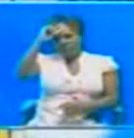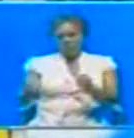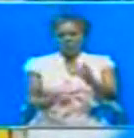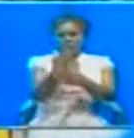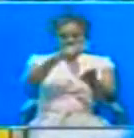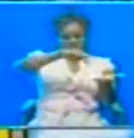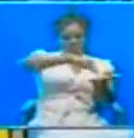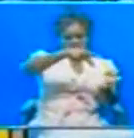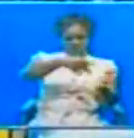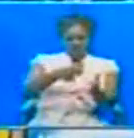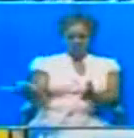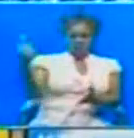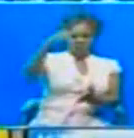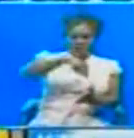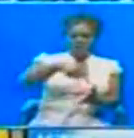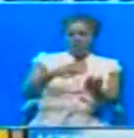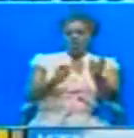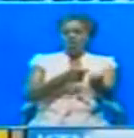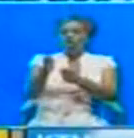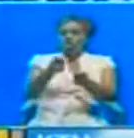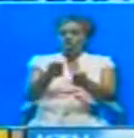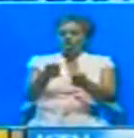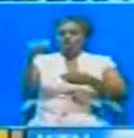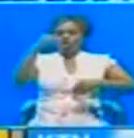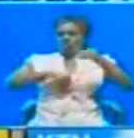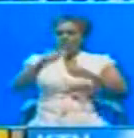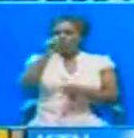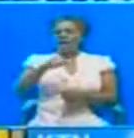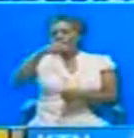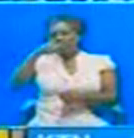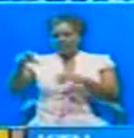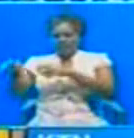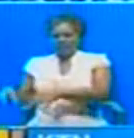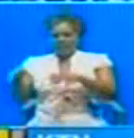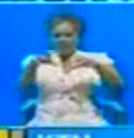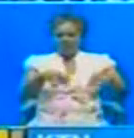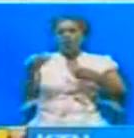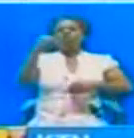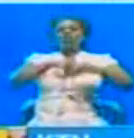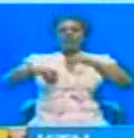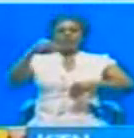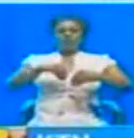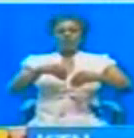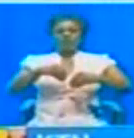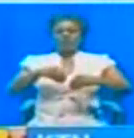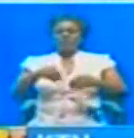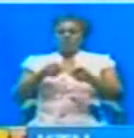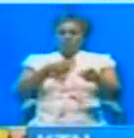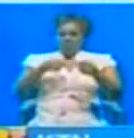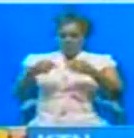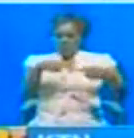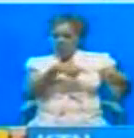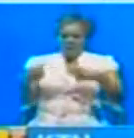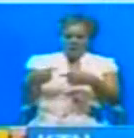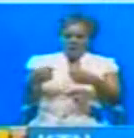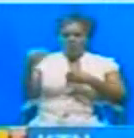and institutional frameworks to curb corruption, the public procurement sector still suffers from widespread corruption. The war on corruption must